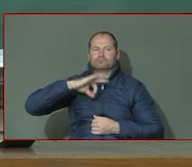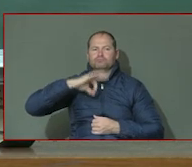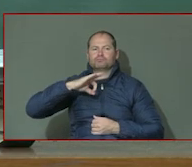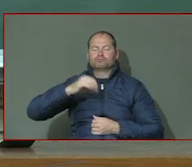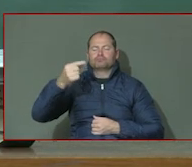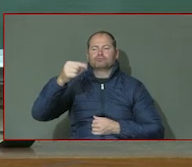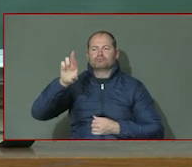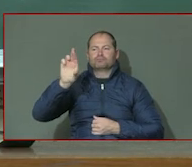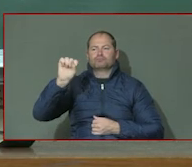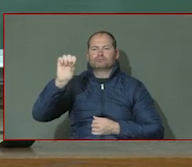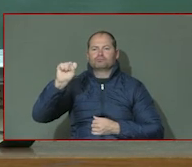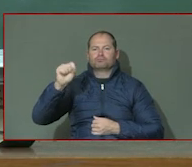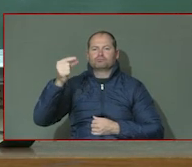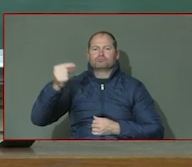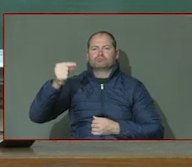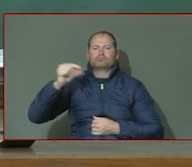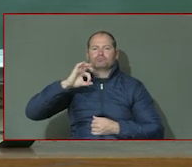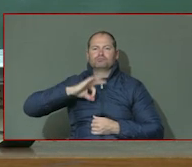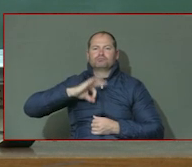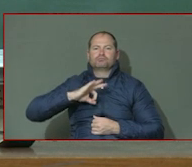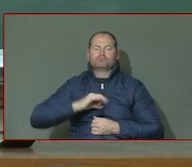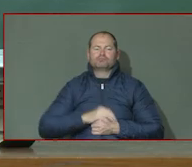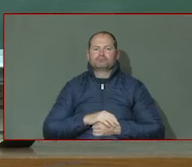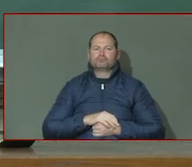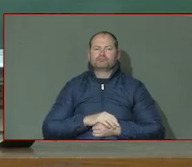gross profit. So the 12.9